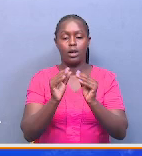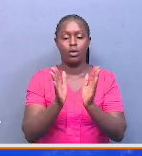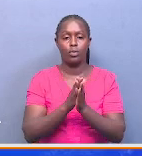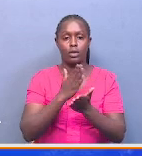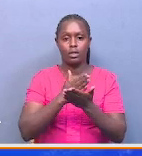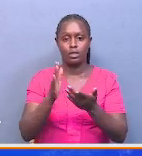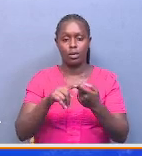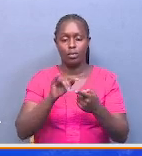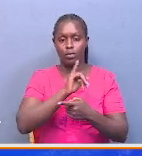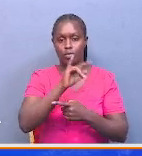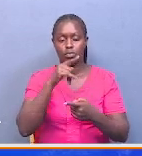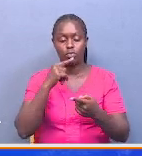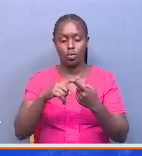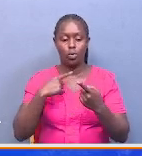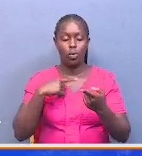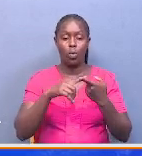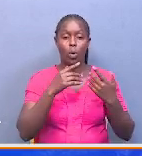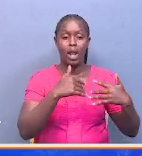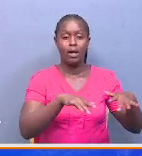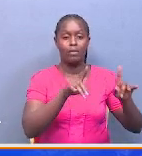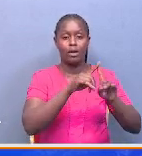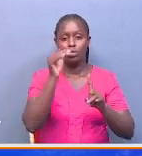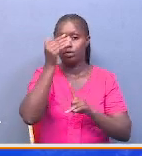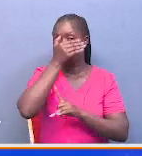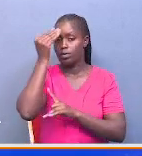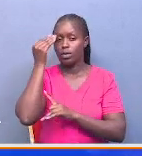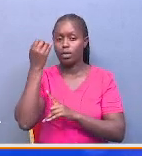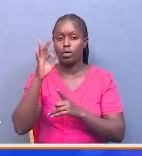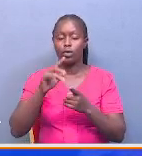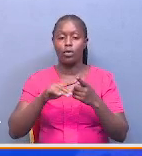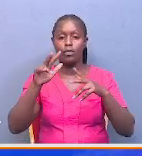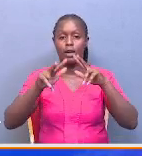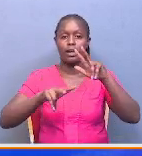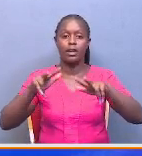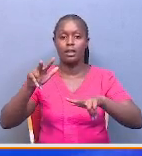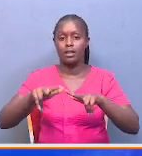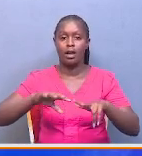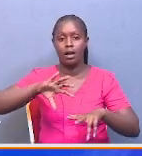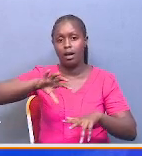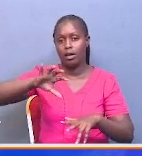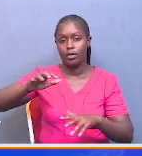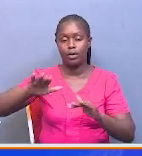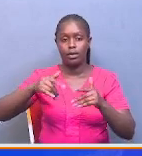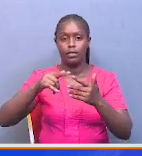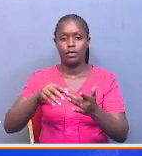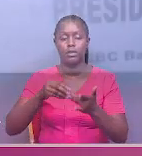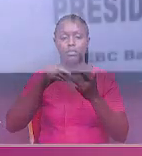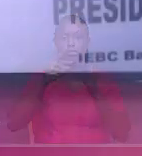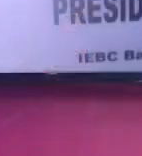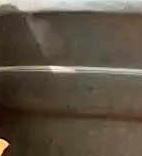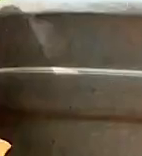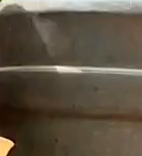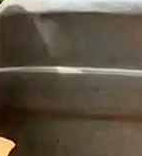of the dismissed and forgotten health workers of Kirinyaga County and brings you this special report.